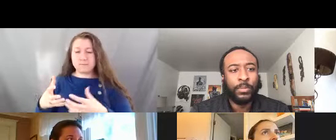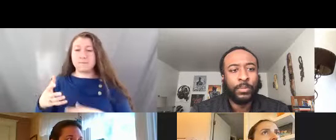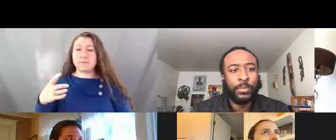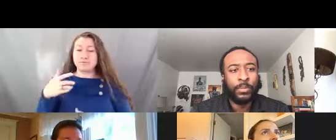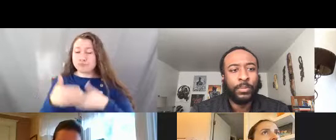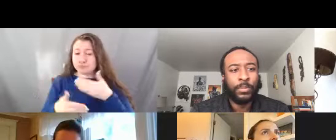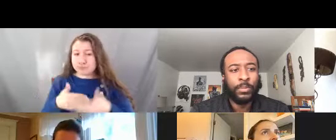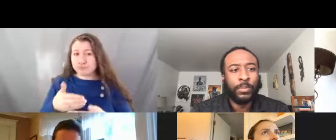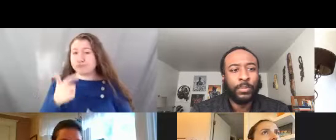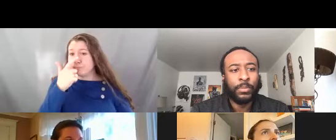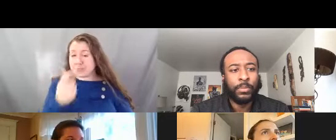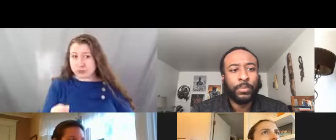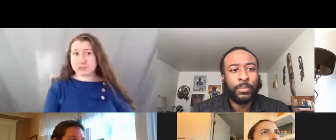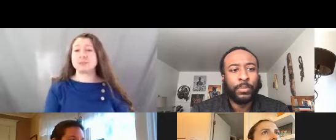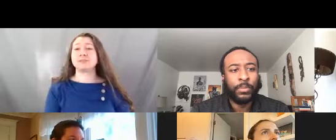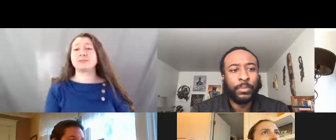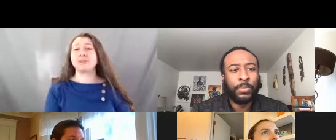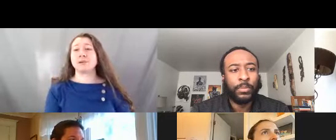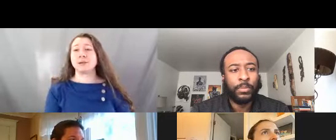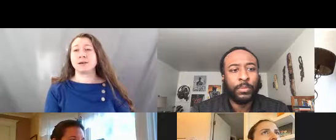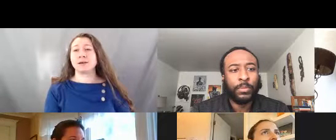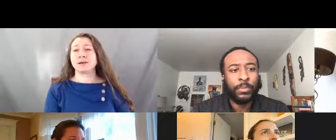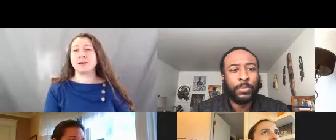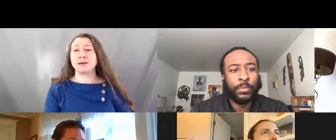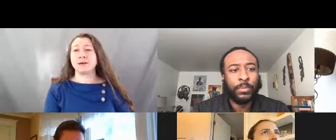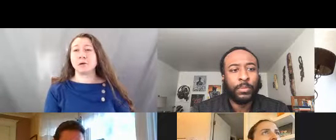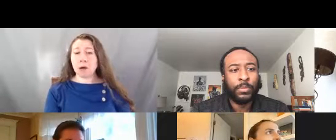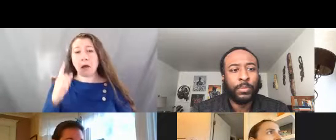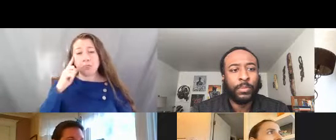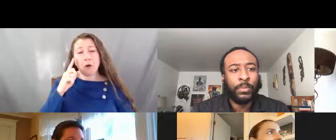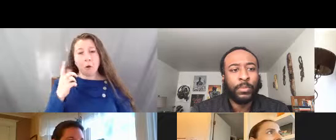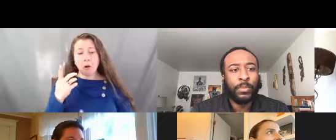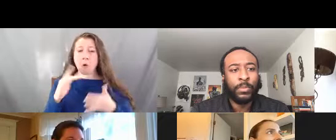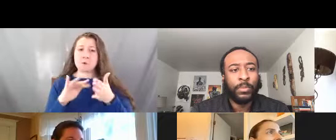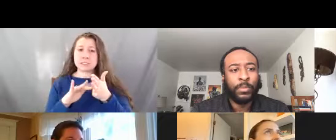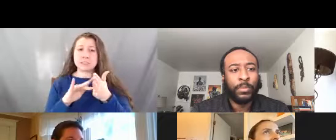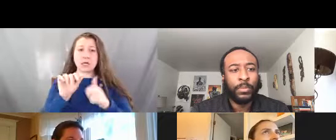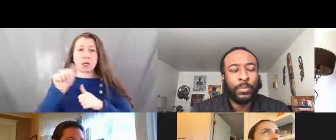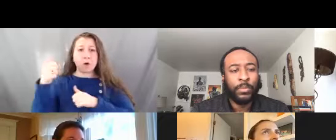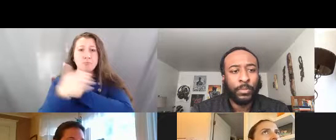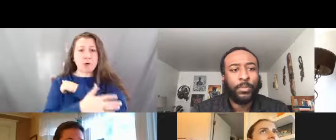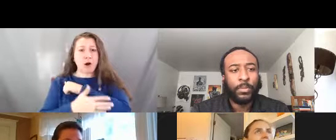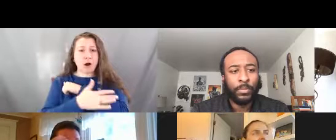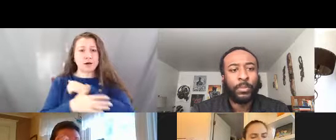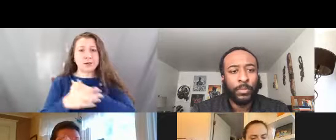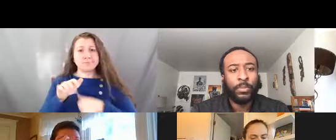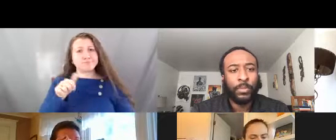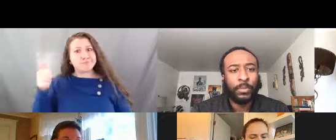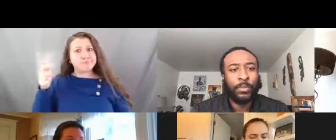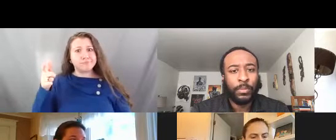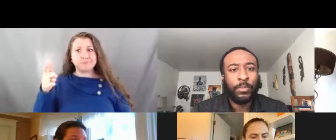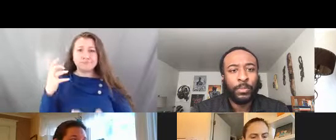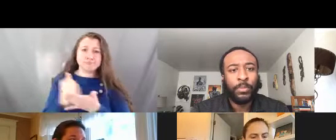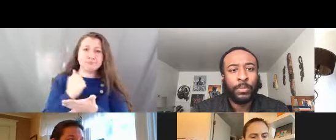and then slowly I found out about the study abroad program. I thought I would apply because just to get like international exposure, have an